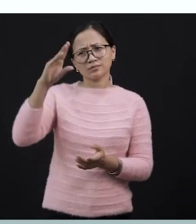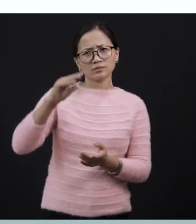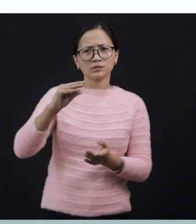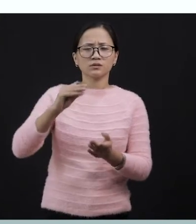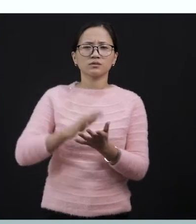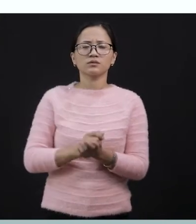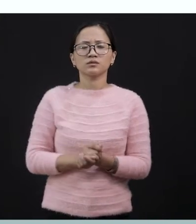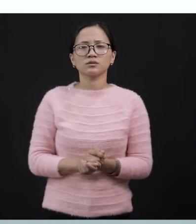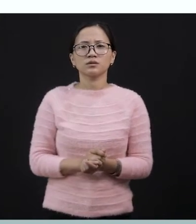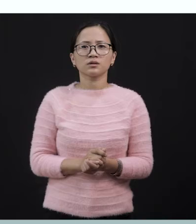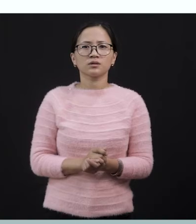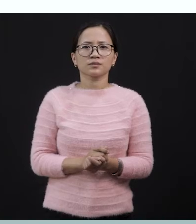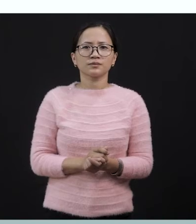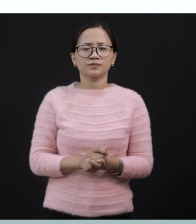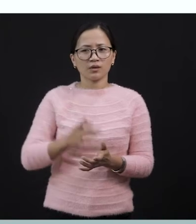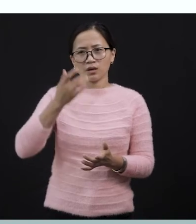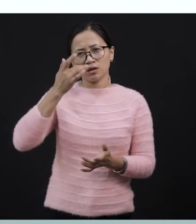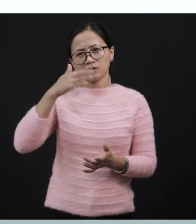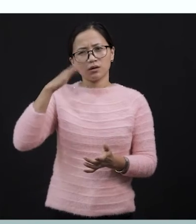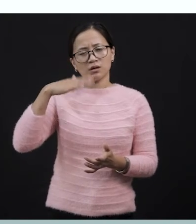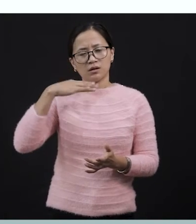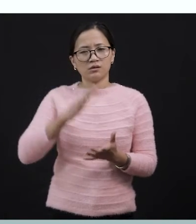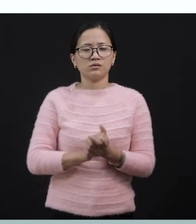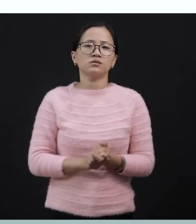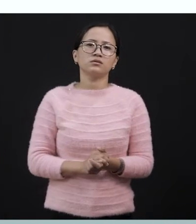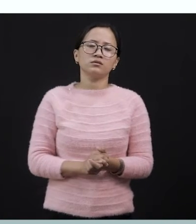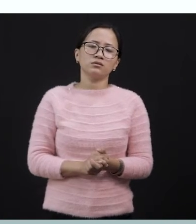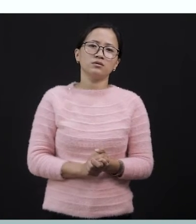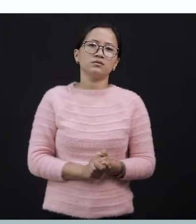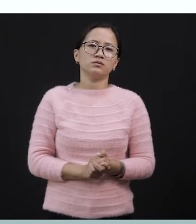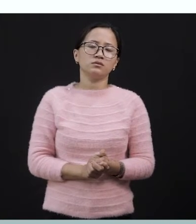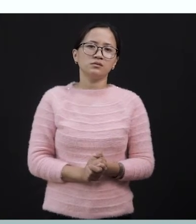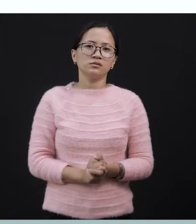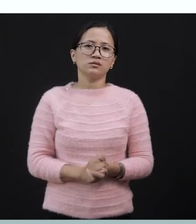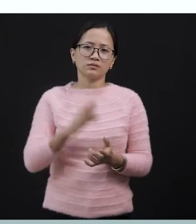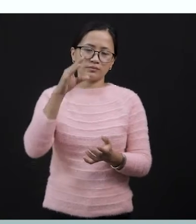in number? You will say it is chutney because it's very hot.